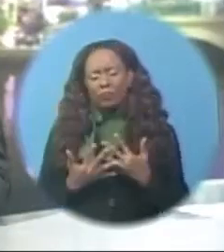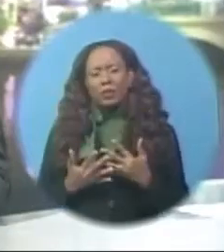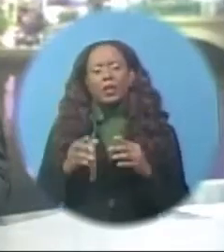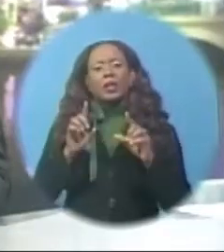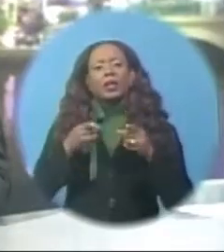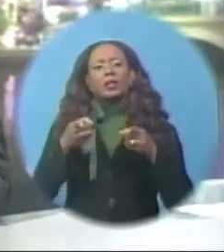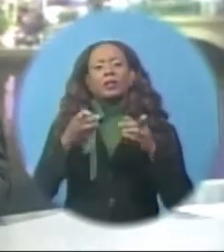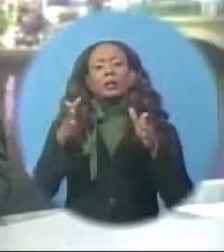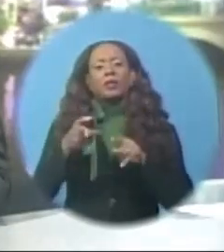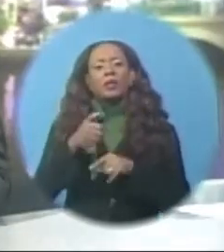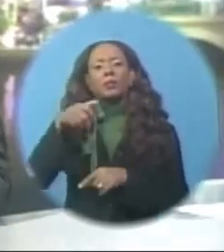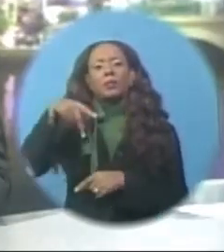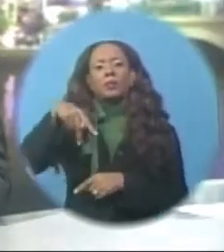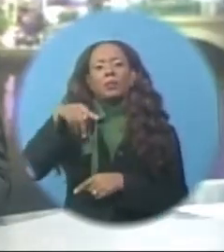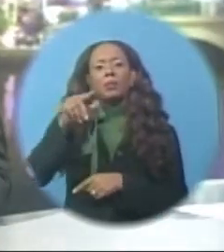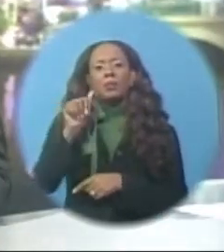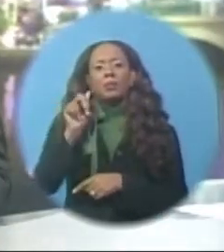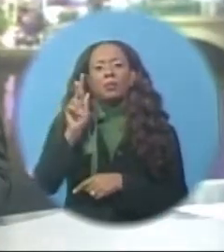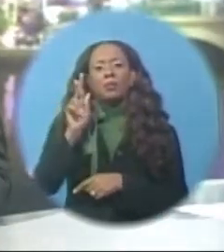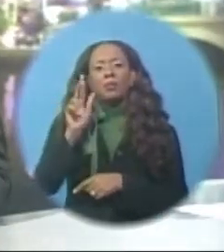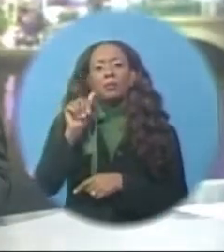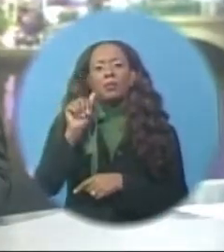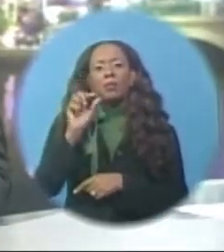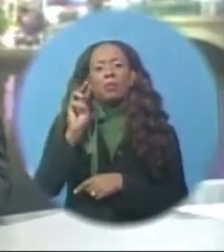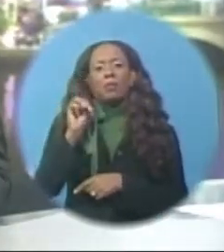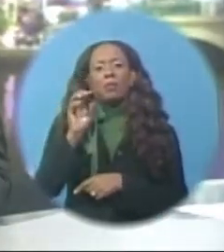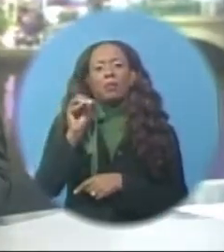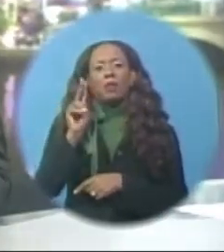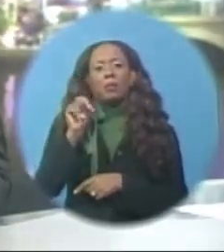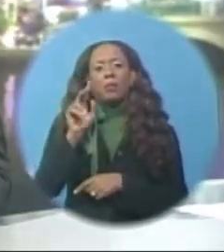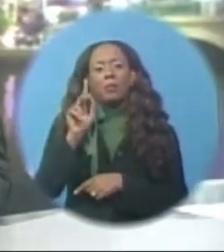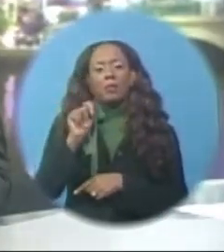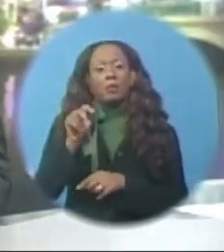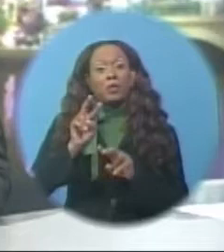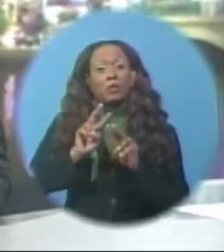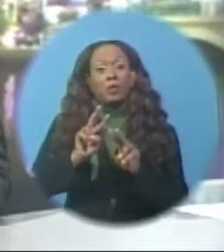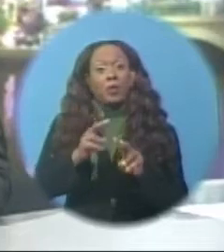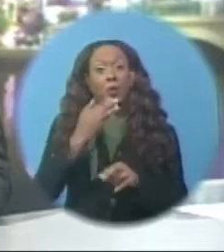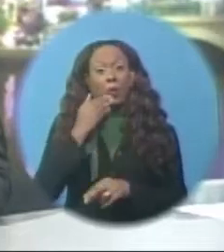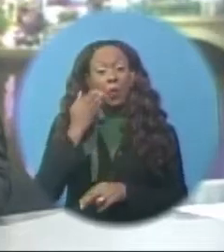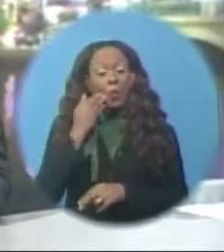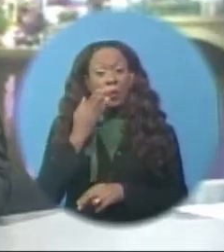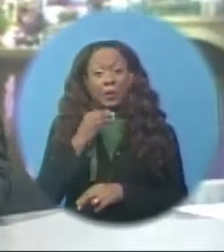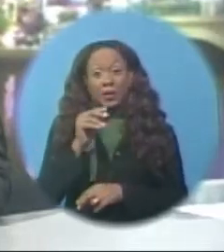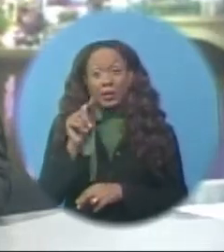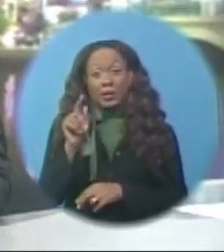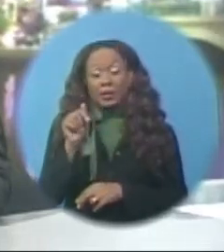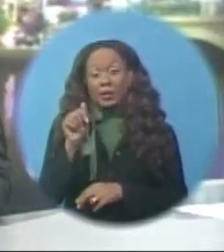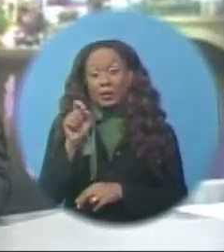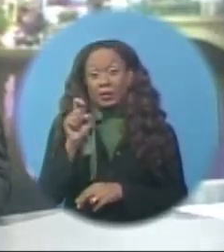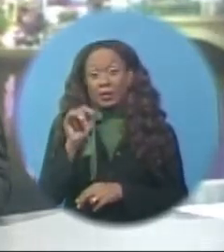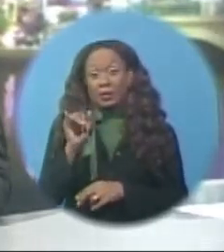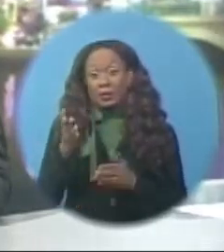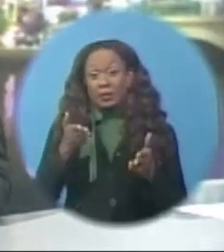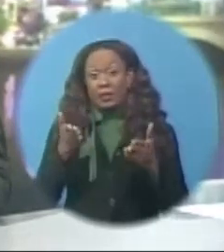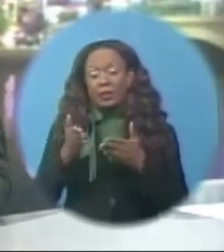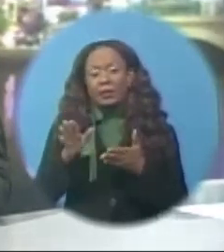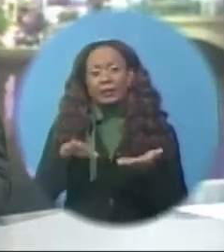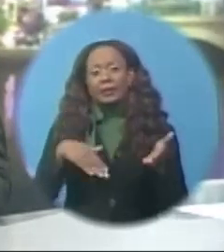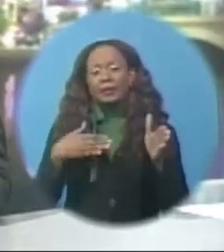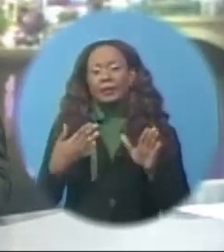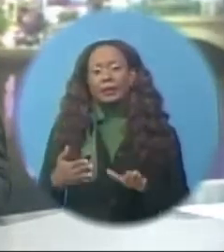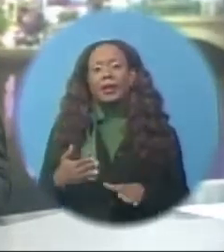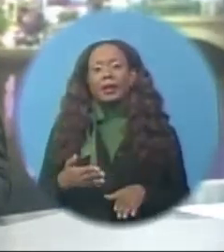director has died. Sinclair Harper, owner of Paramount Funeral Home and Taxi Service, passed away at his home on Tuesday